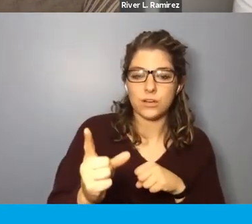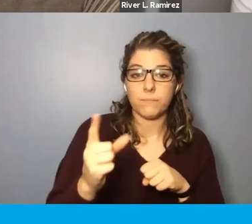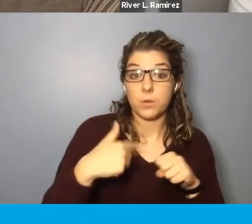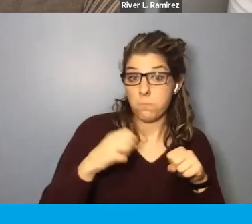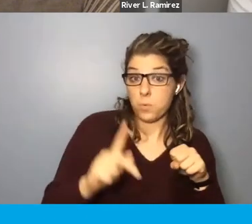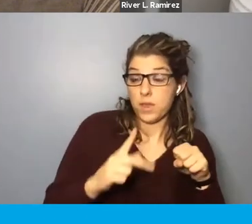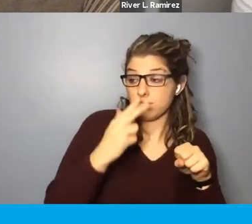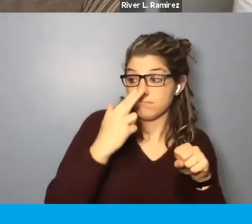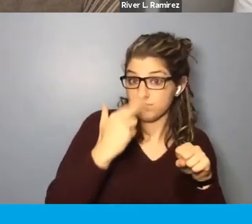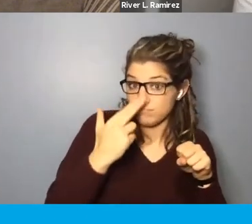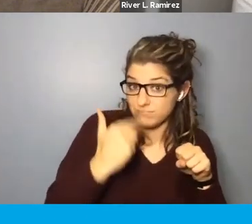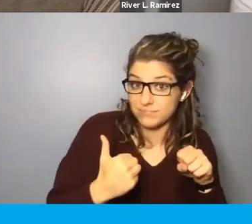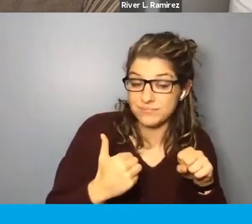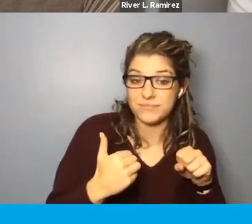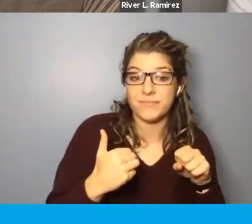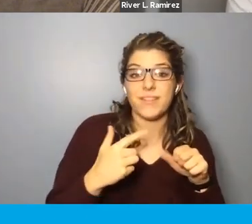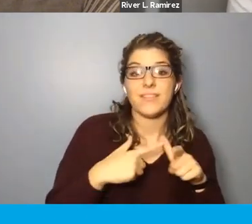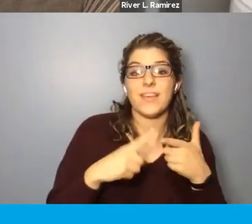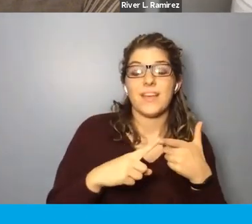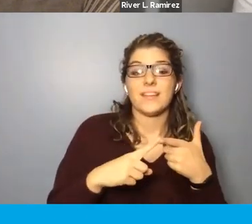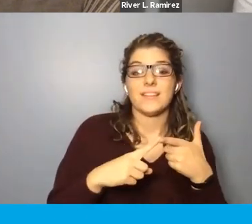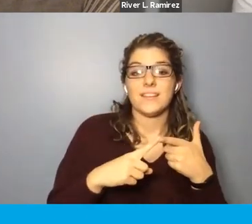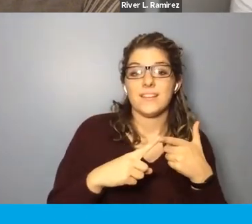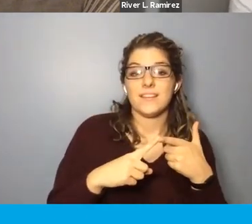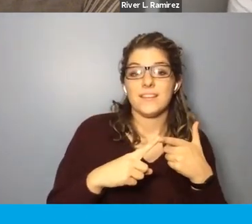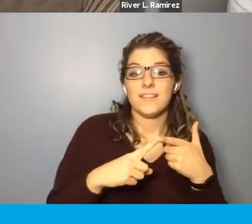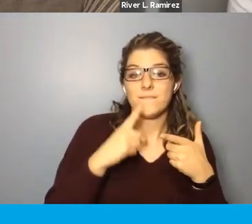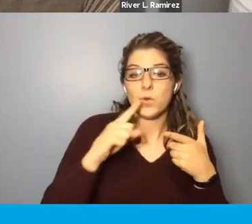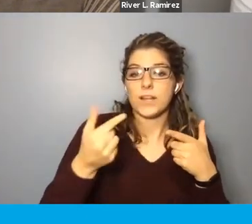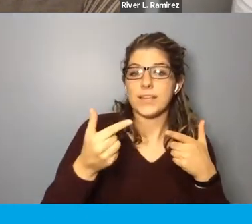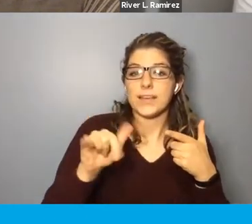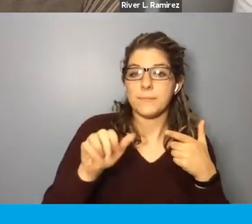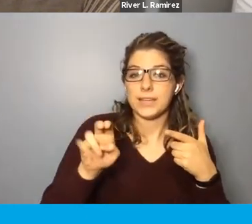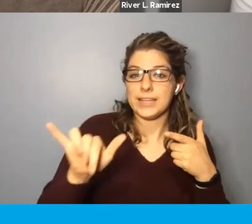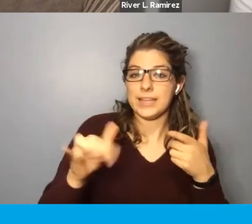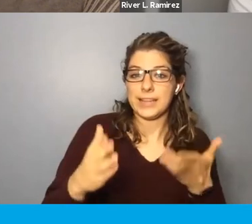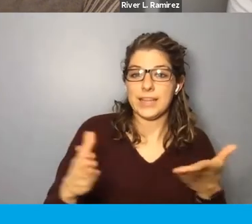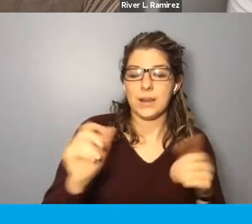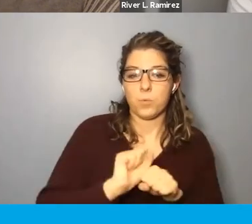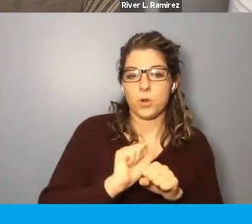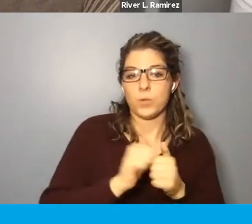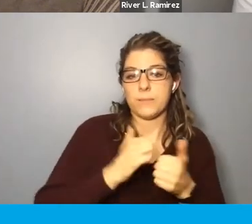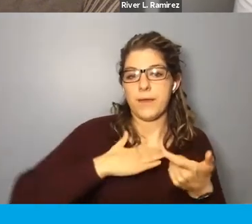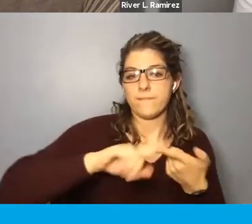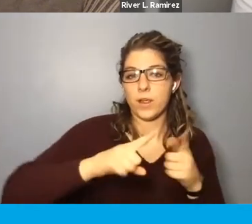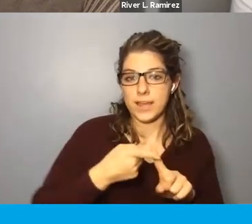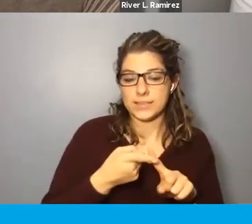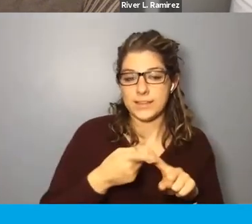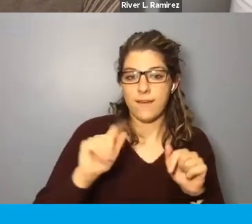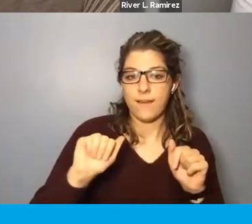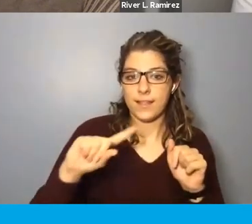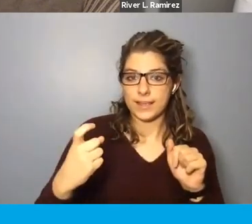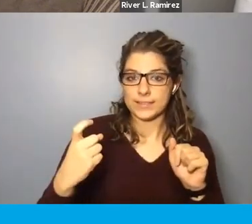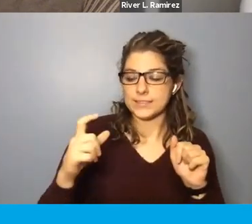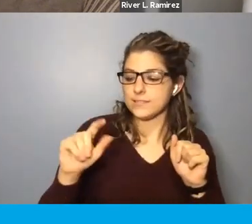funny. And then also for the Gibney thing, I'm working with my friend, Alex